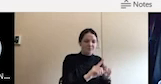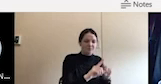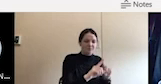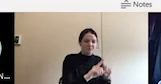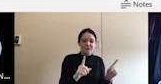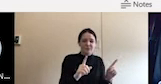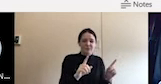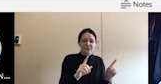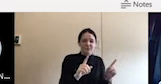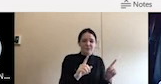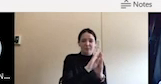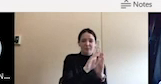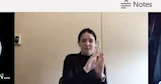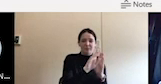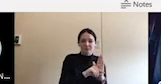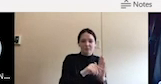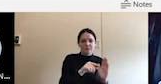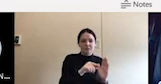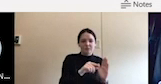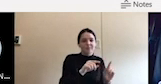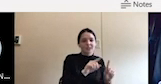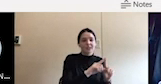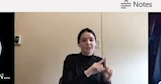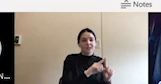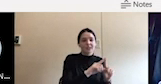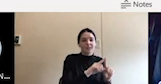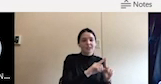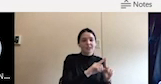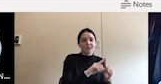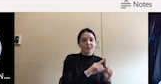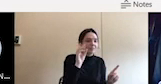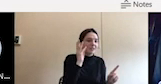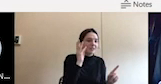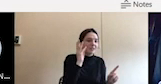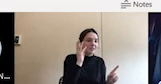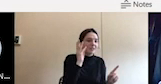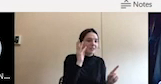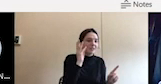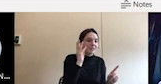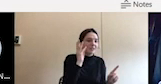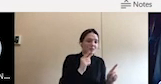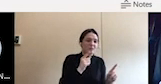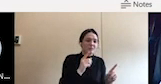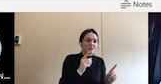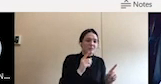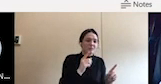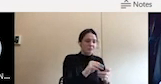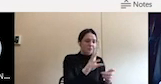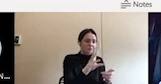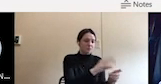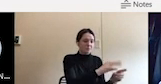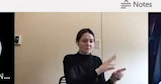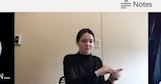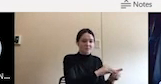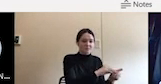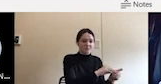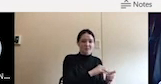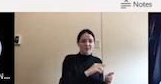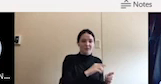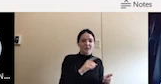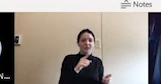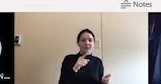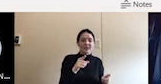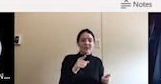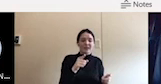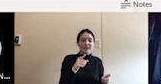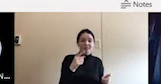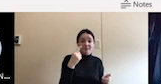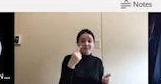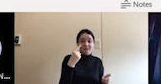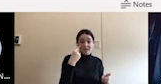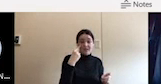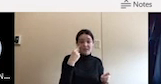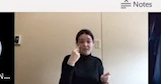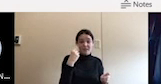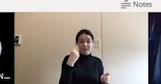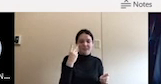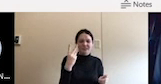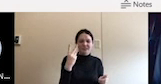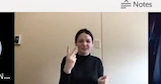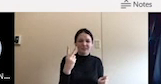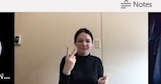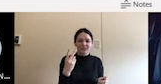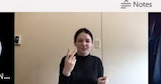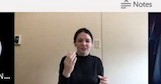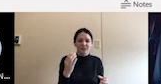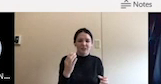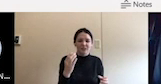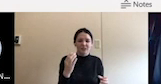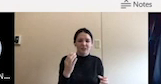have a background in science, and honestly, while I see this cool, wonderful experiments that you're doing, Andrew just killed the cool by putting in the math, and